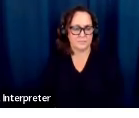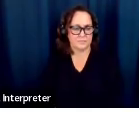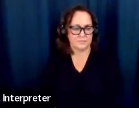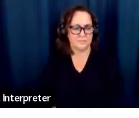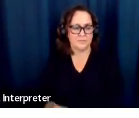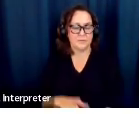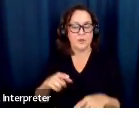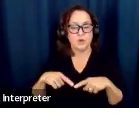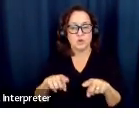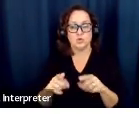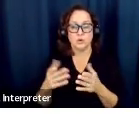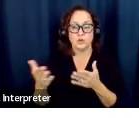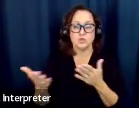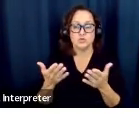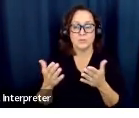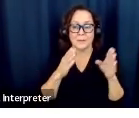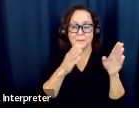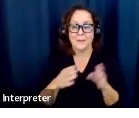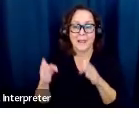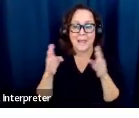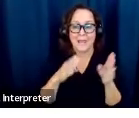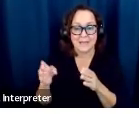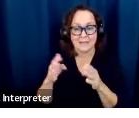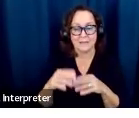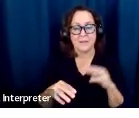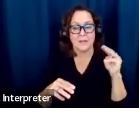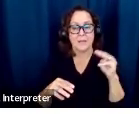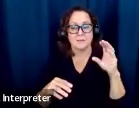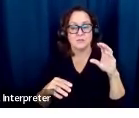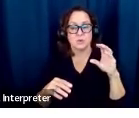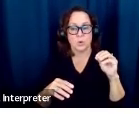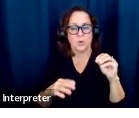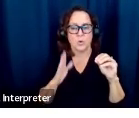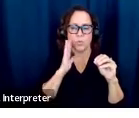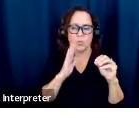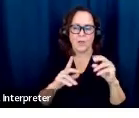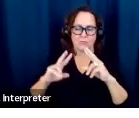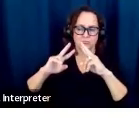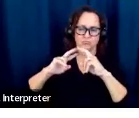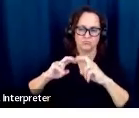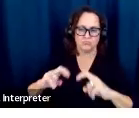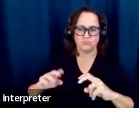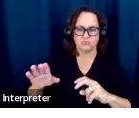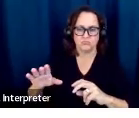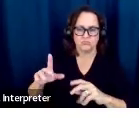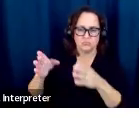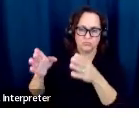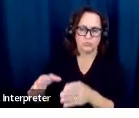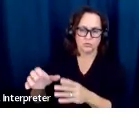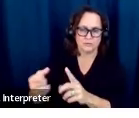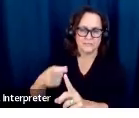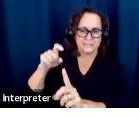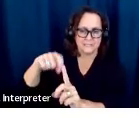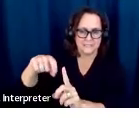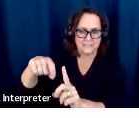During the service planning process, the MCO care coordinator can complete a needs assessment with the participant that will distinguish between the activities that